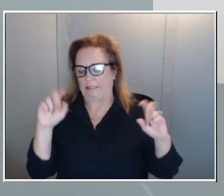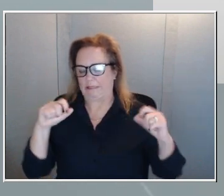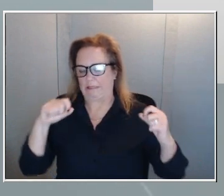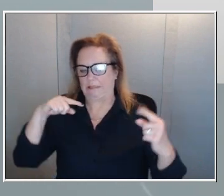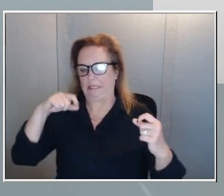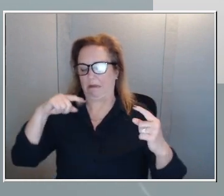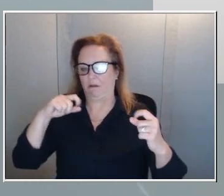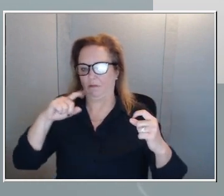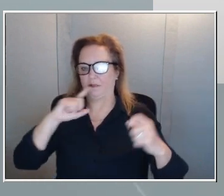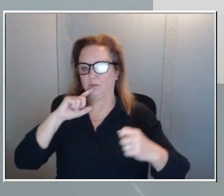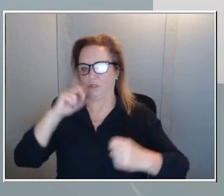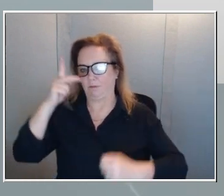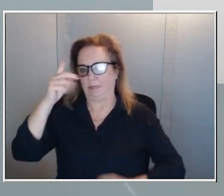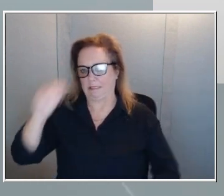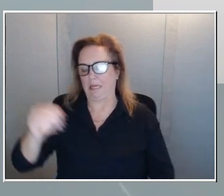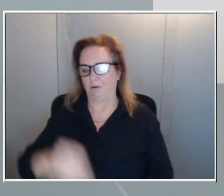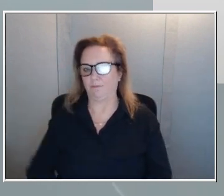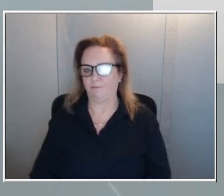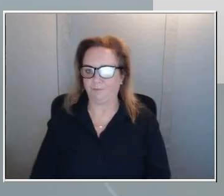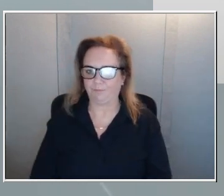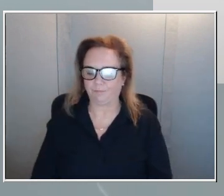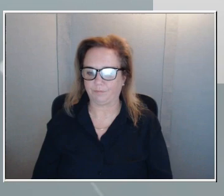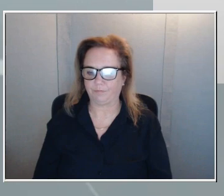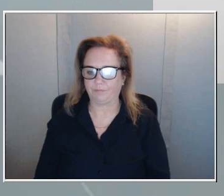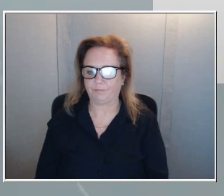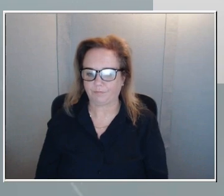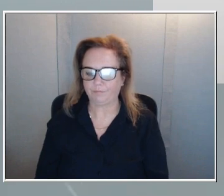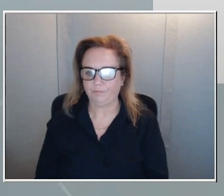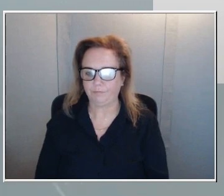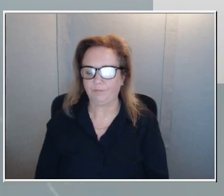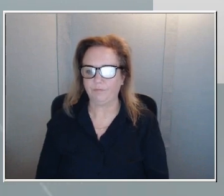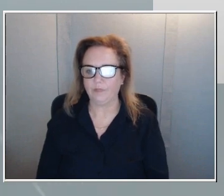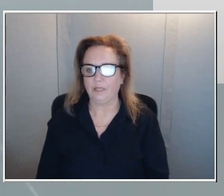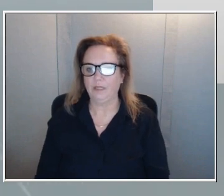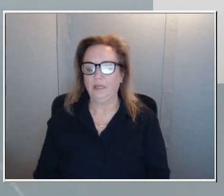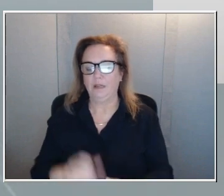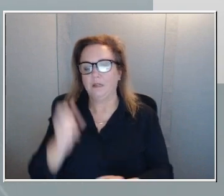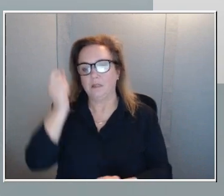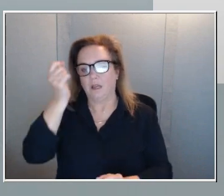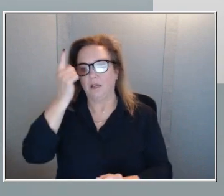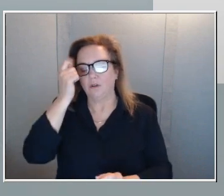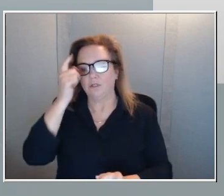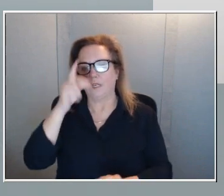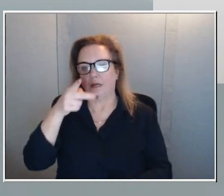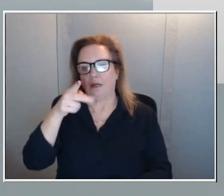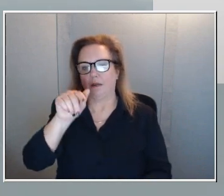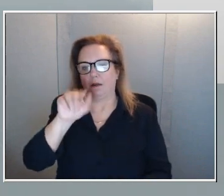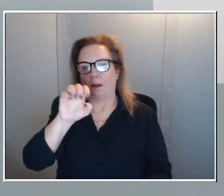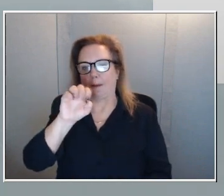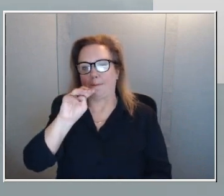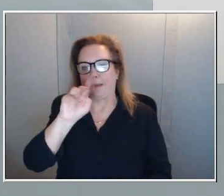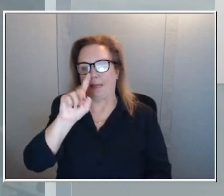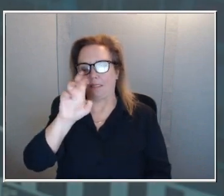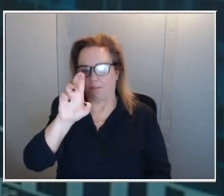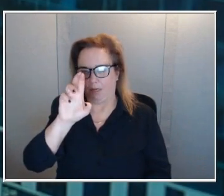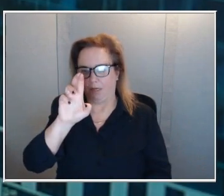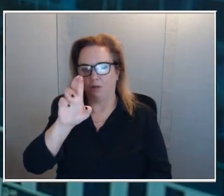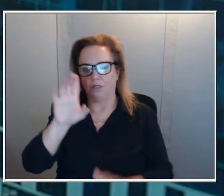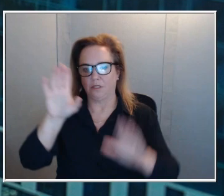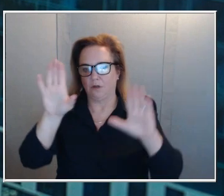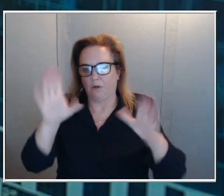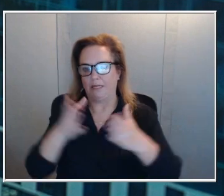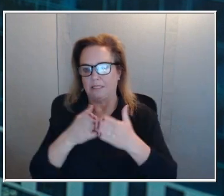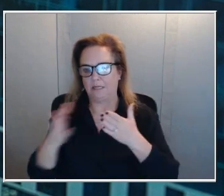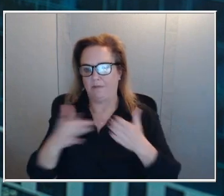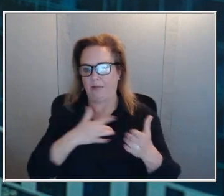she actually passed out. So the key to understand here is a pacemaker, while it does a lot of great stuff in keeping the